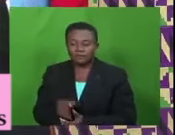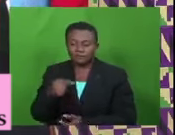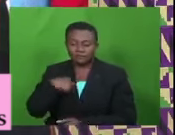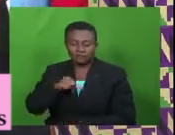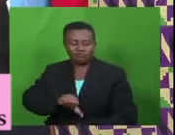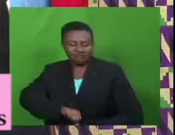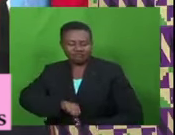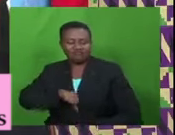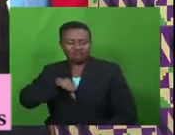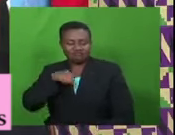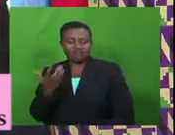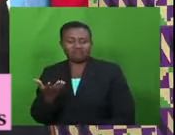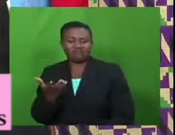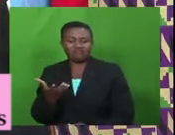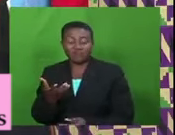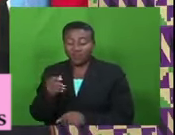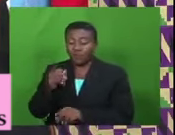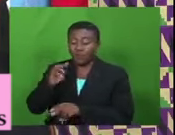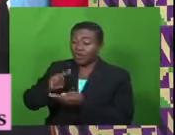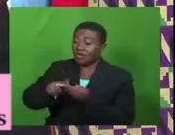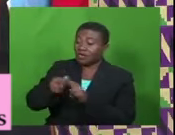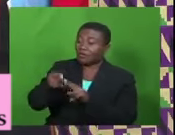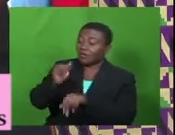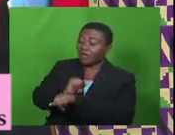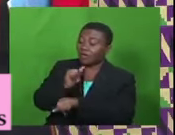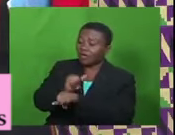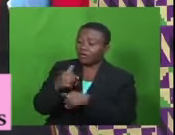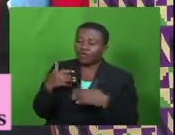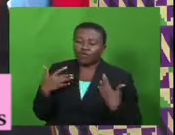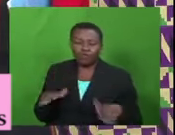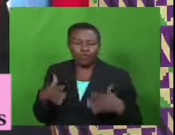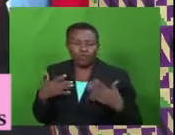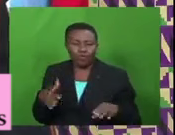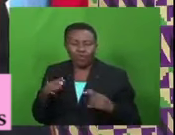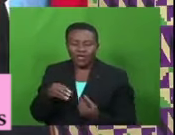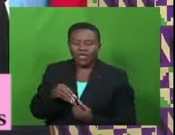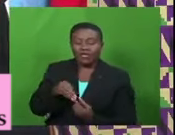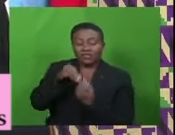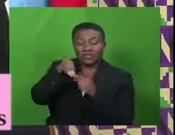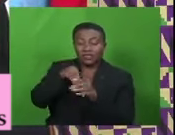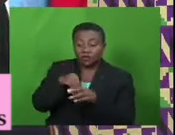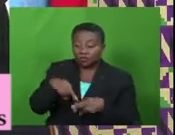of the amount of work that we have done, especially in the road sector.